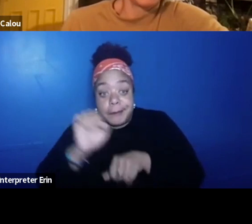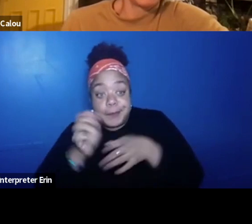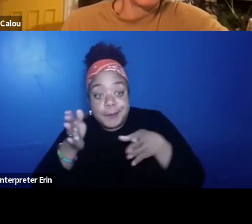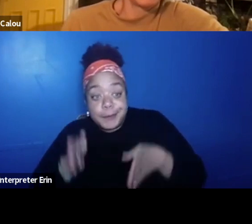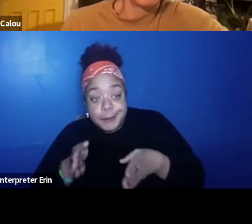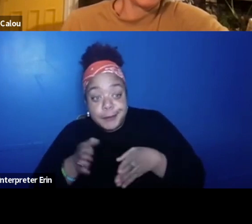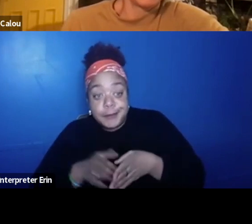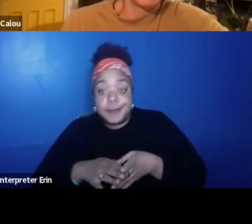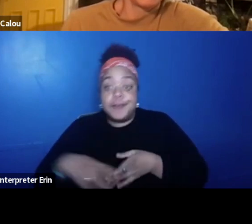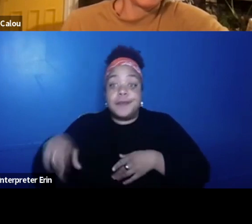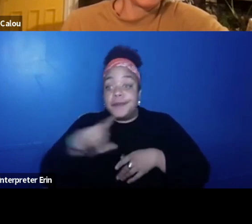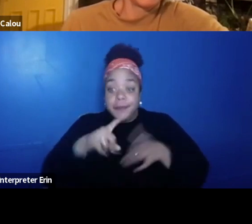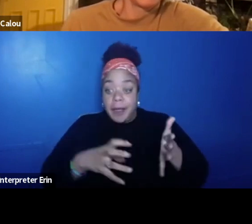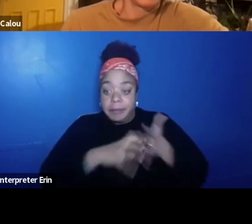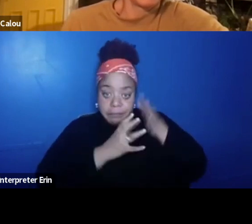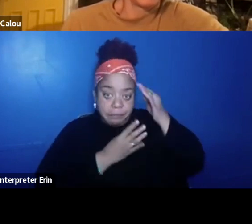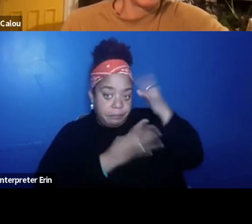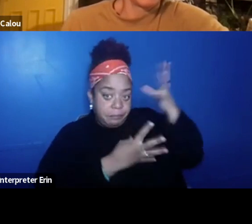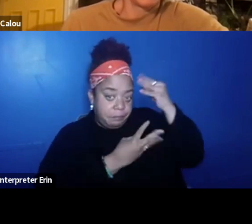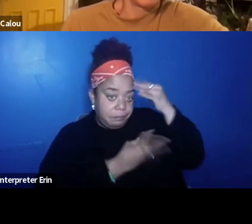decision points where we invite